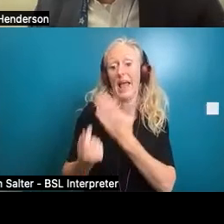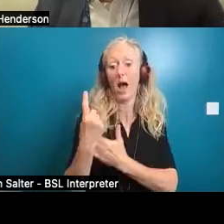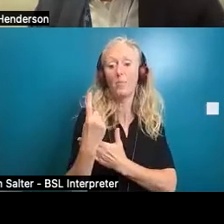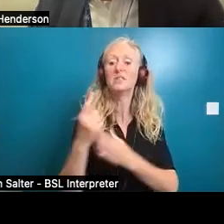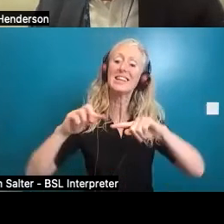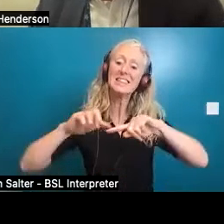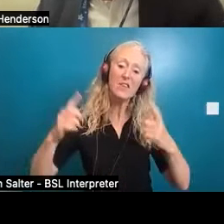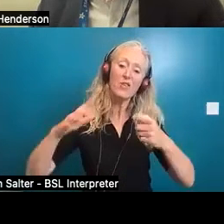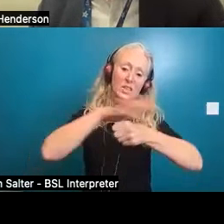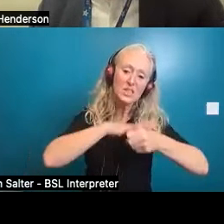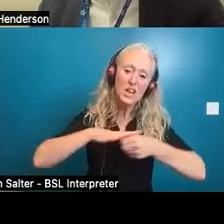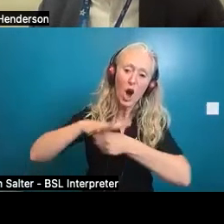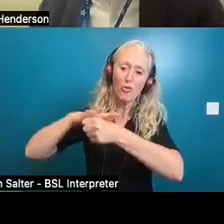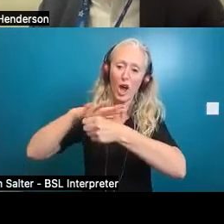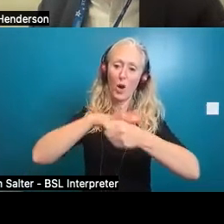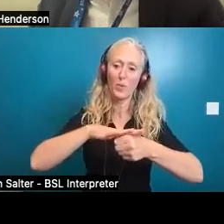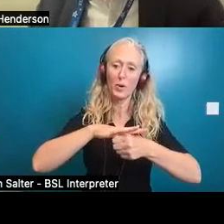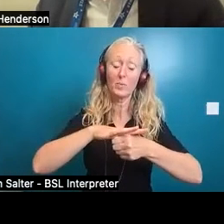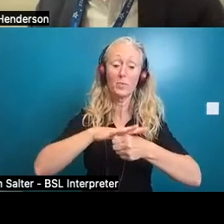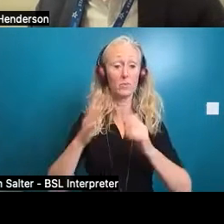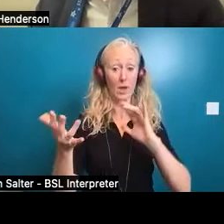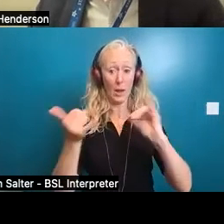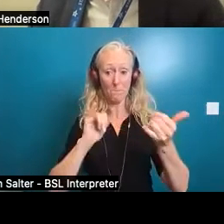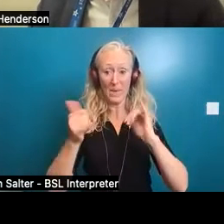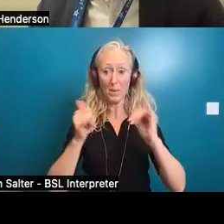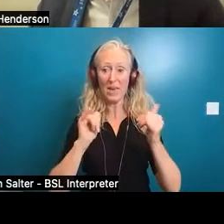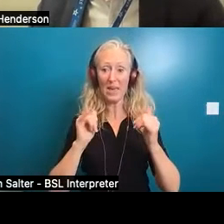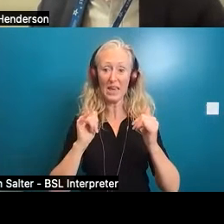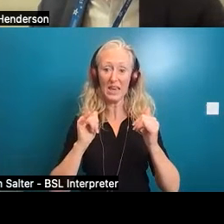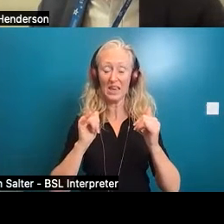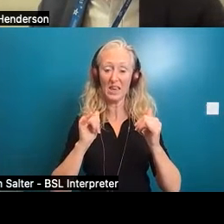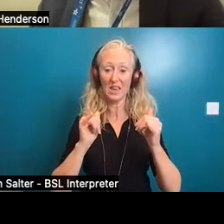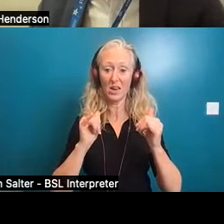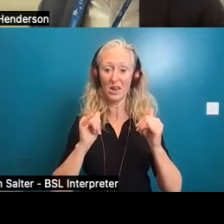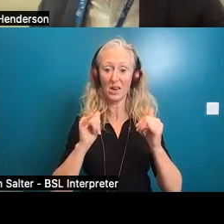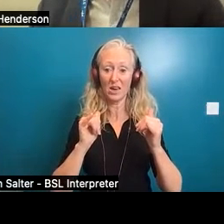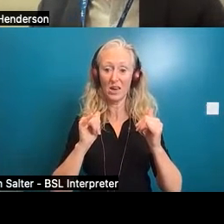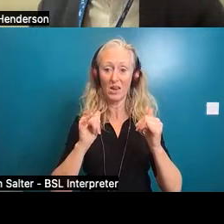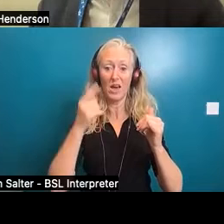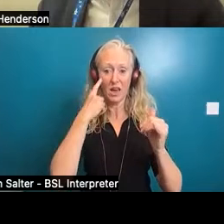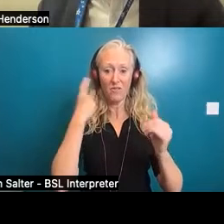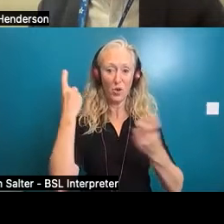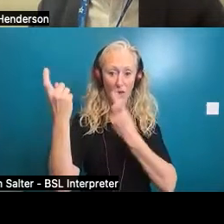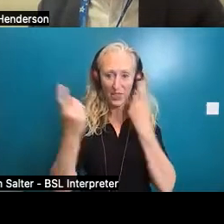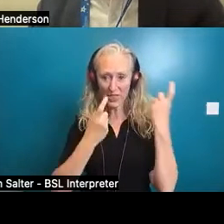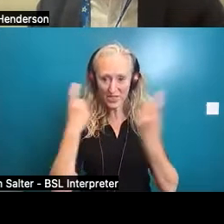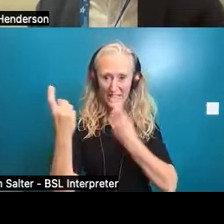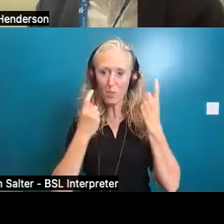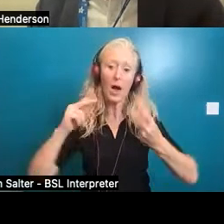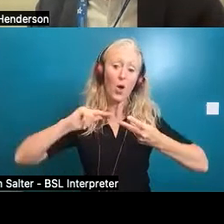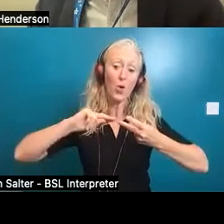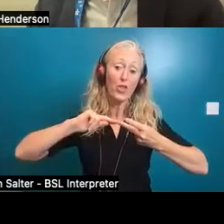that you may have spelling mistakes in the gene, but we